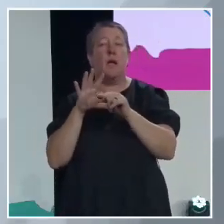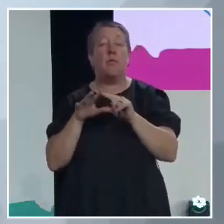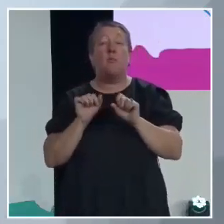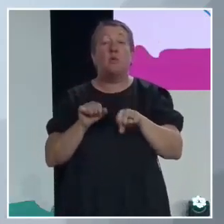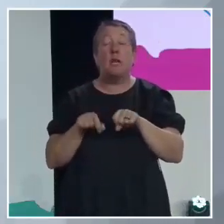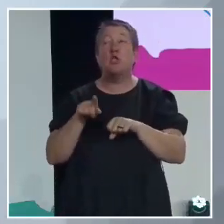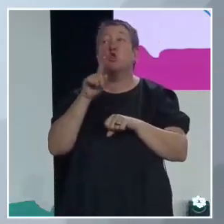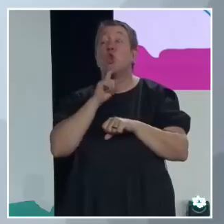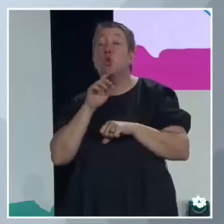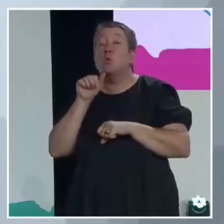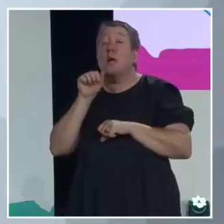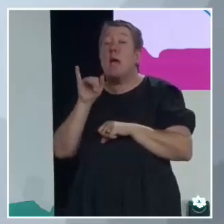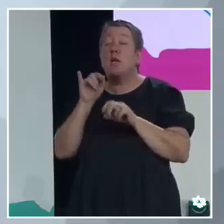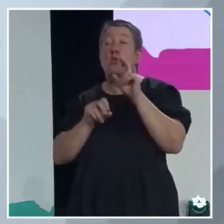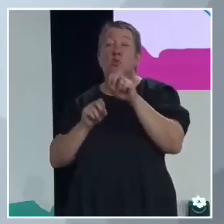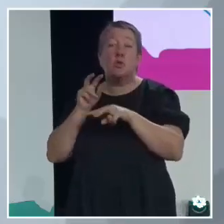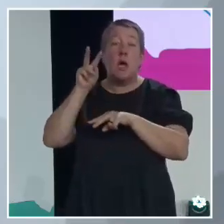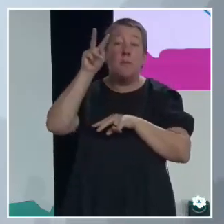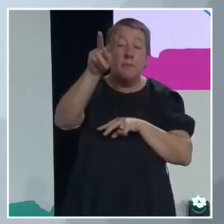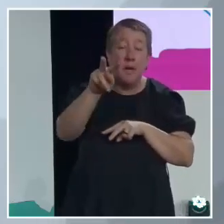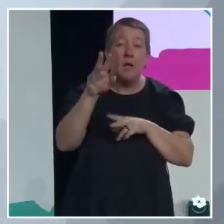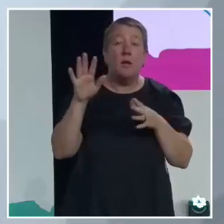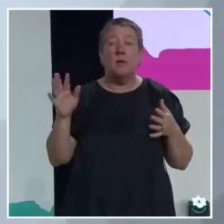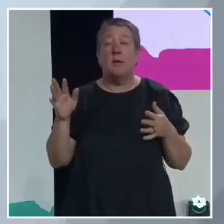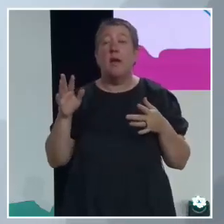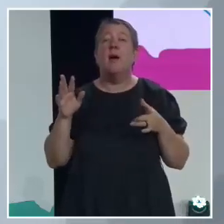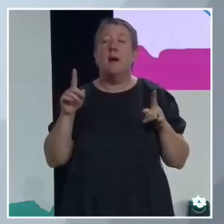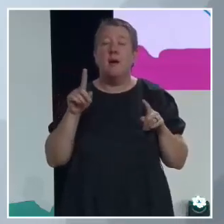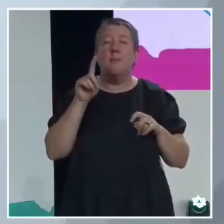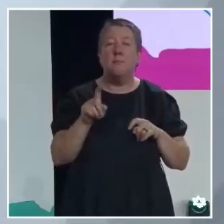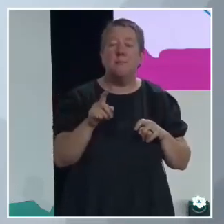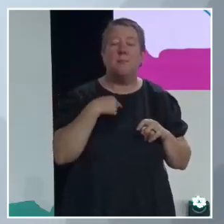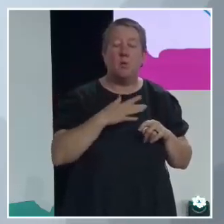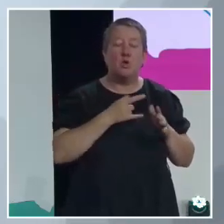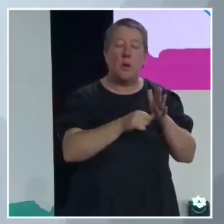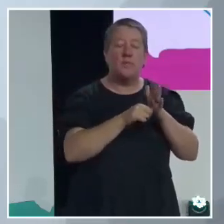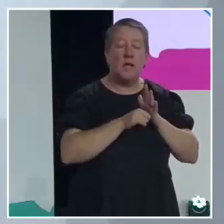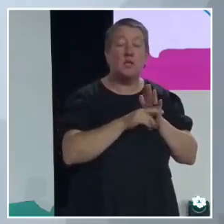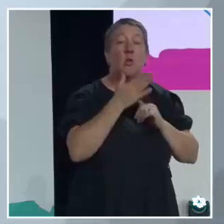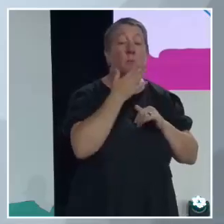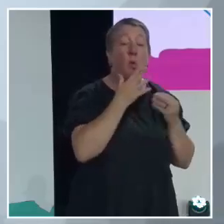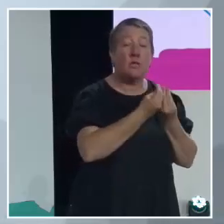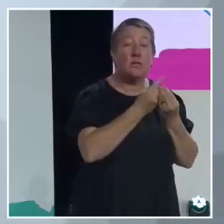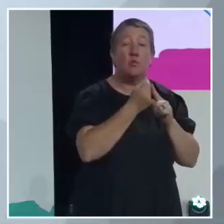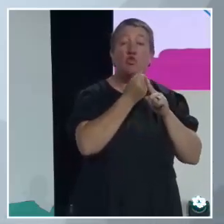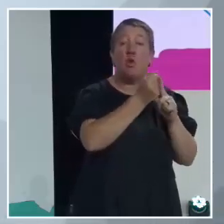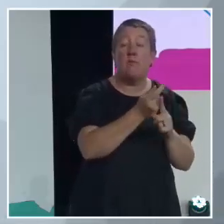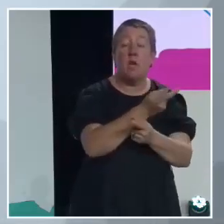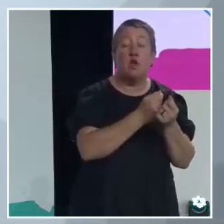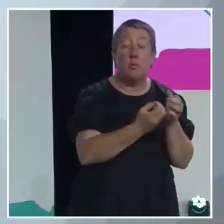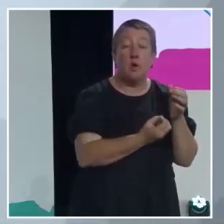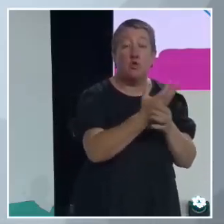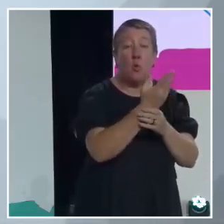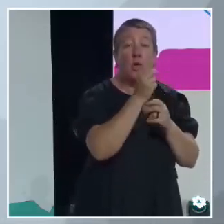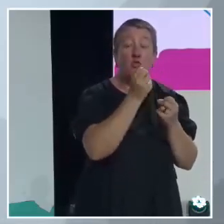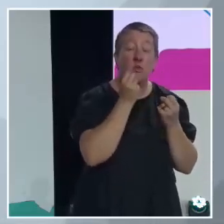AI to leapfrog, I want to underscore the importance of the boring stuff to drive economic growth, to drive resilience, to ensure that